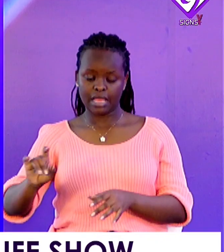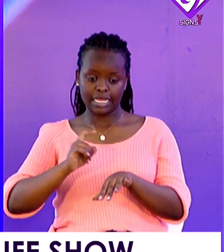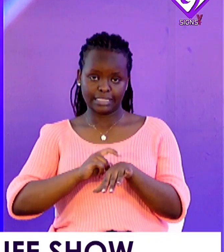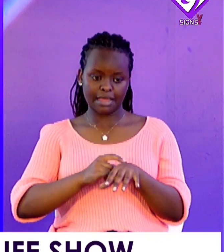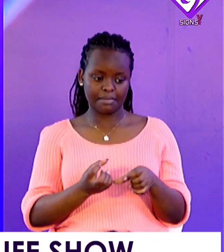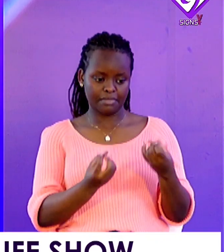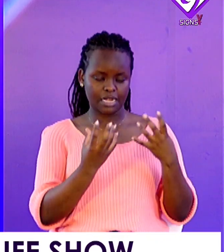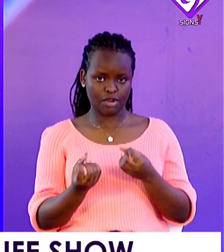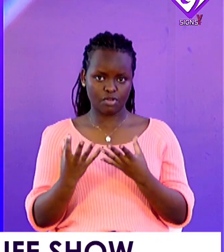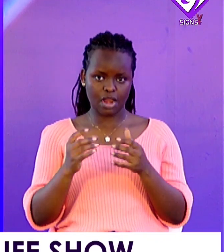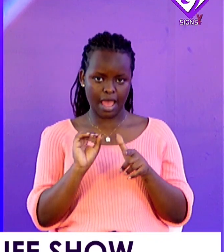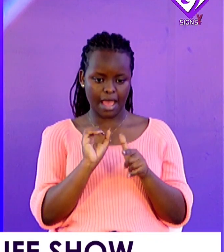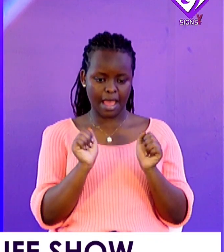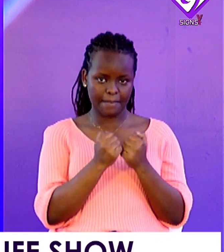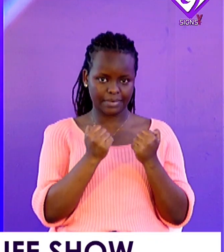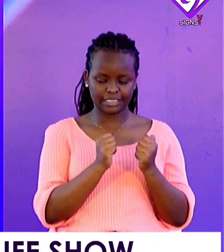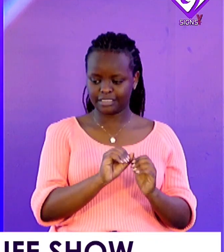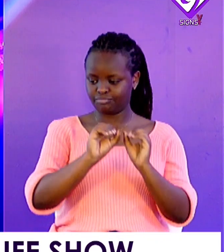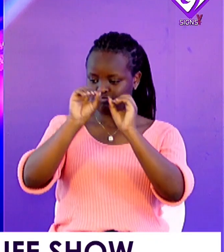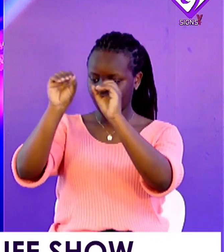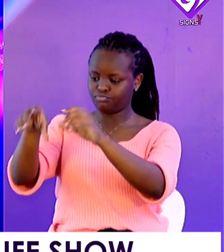I don't think that is the main aim